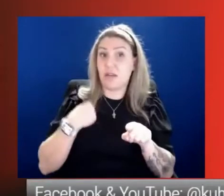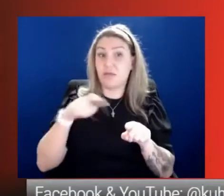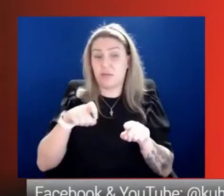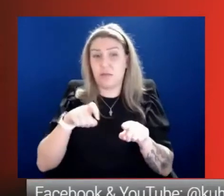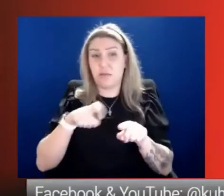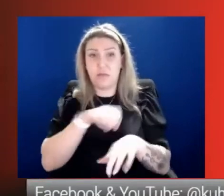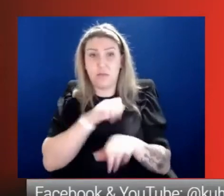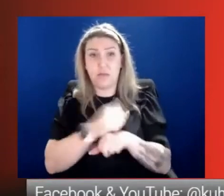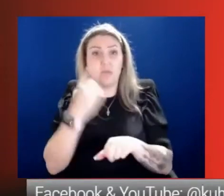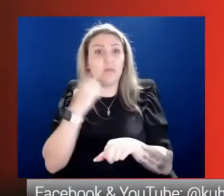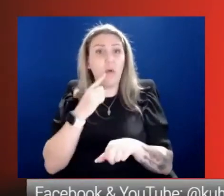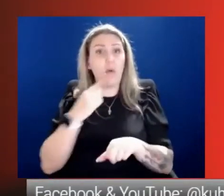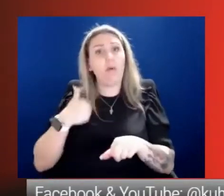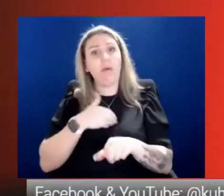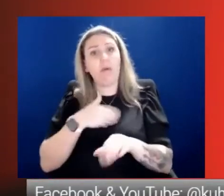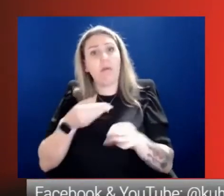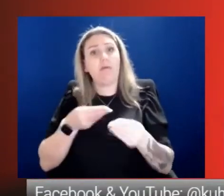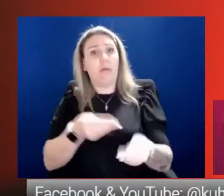consultant, and